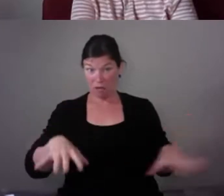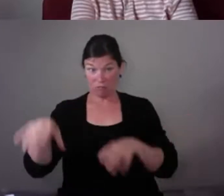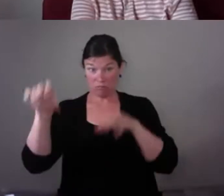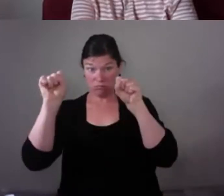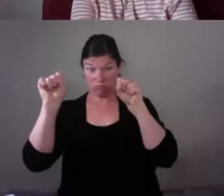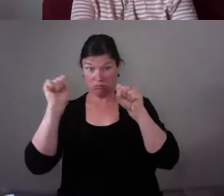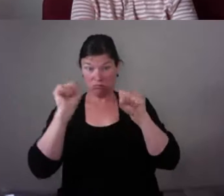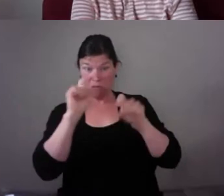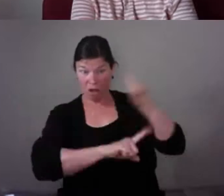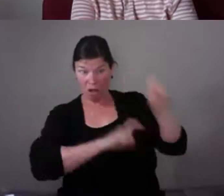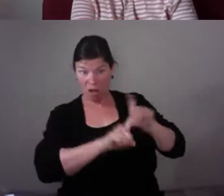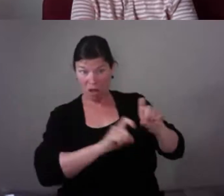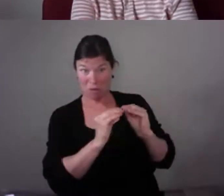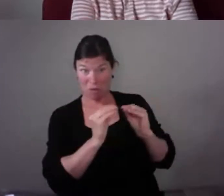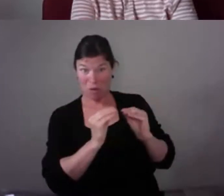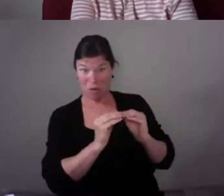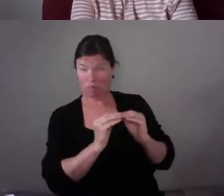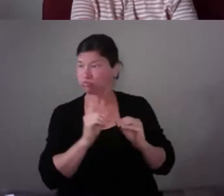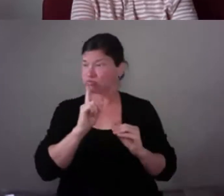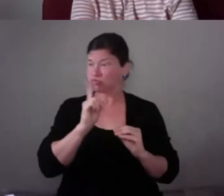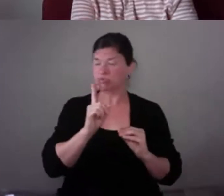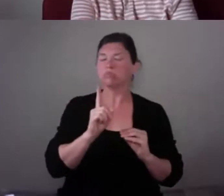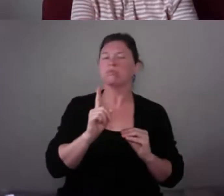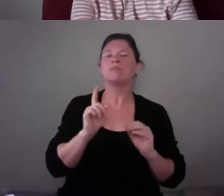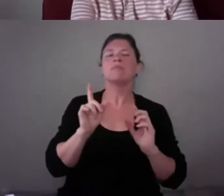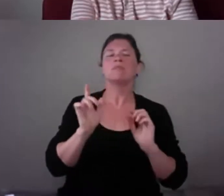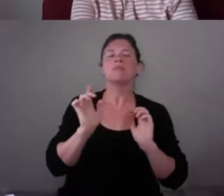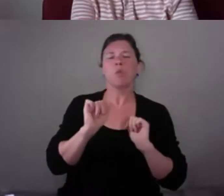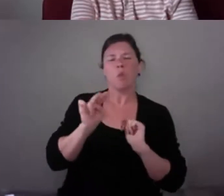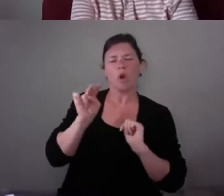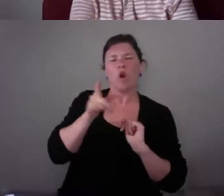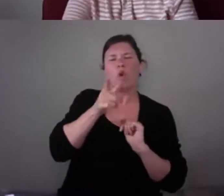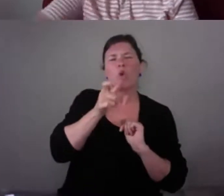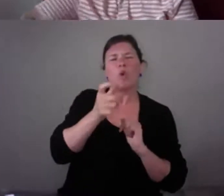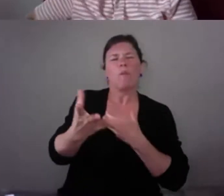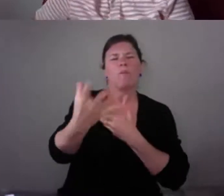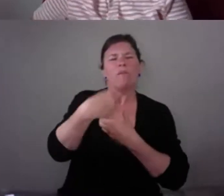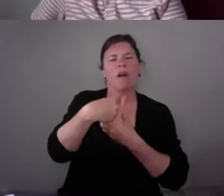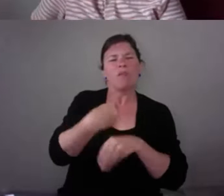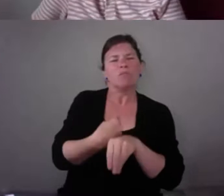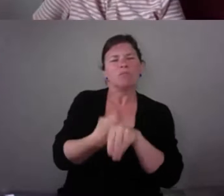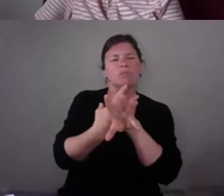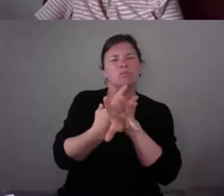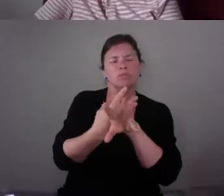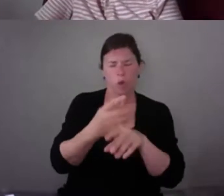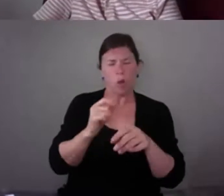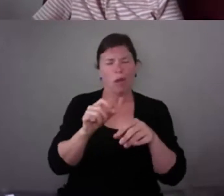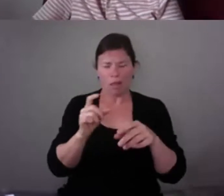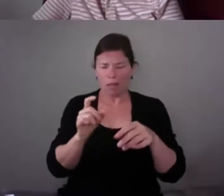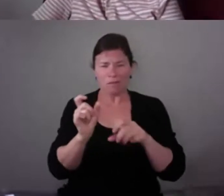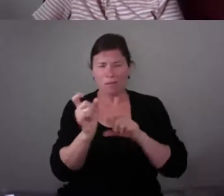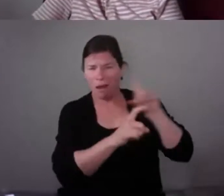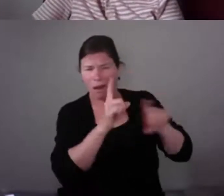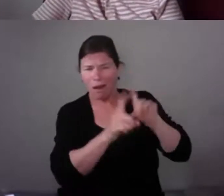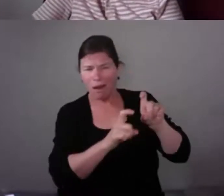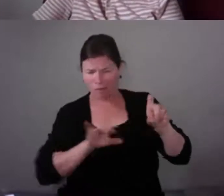Yeah, let's just go to the audience for a little bit, just so we can get through some of these. Yeah. So